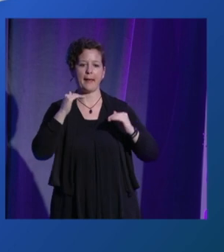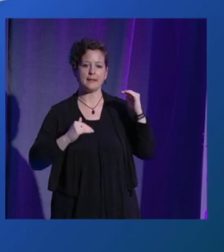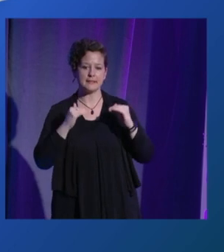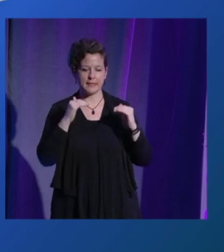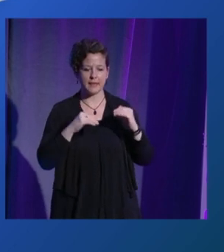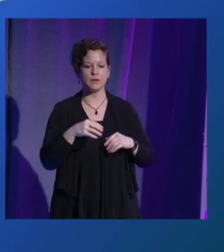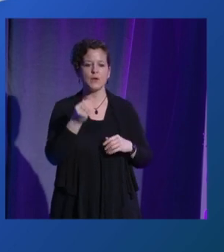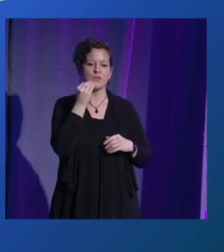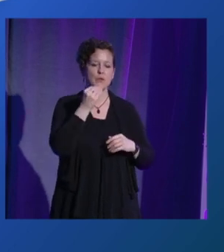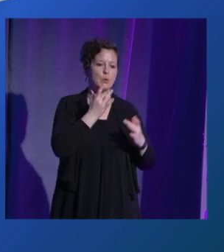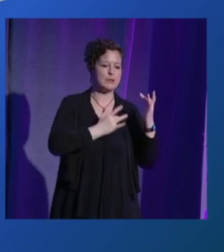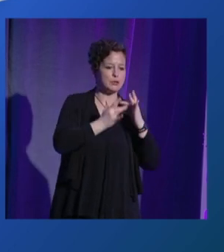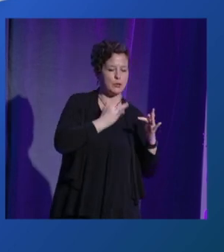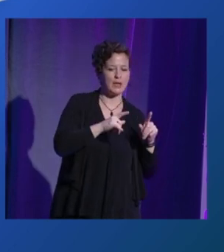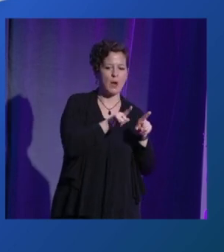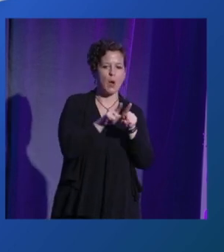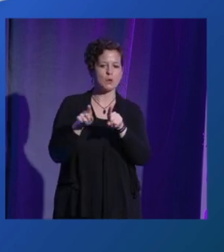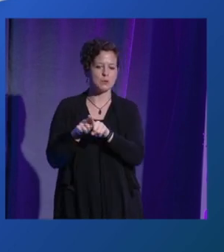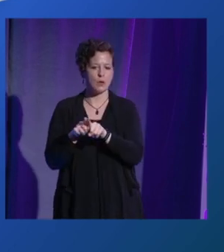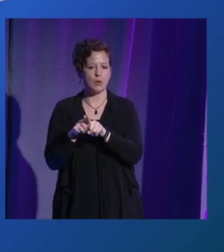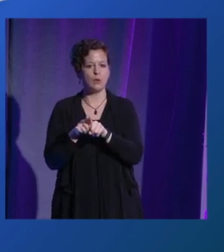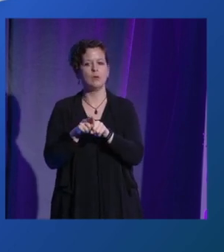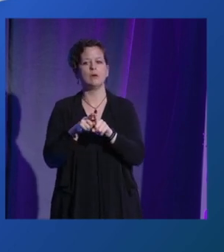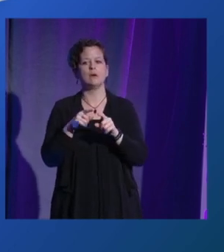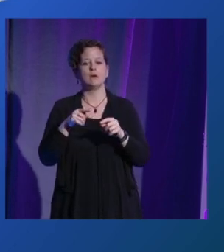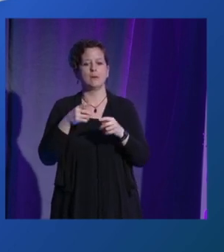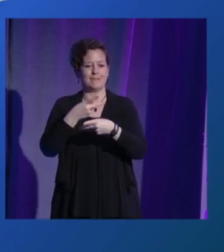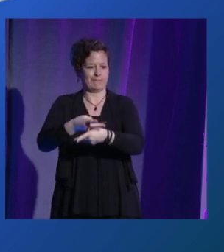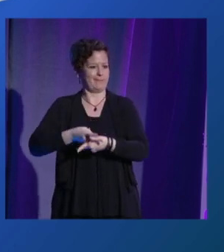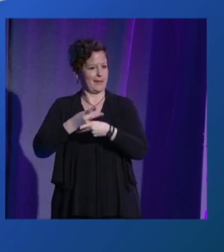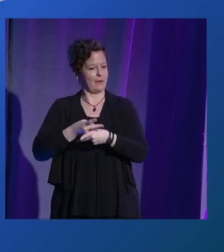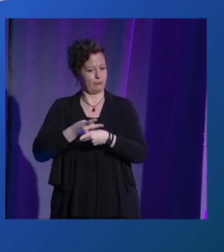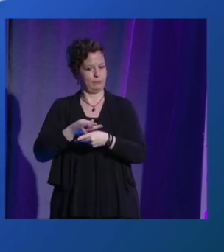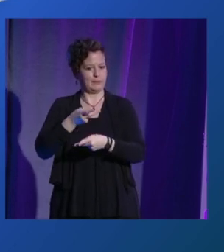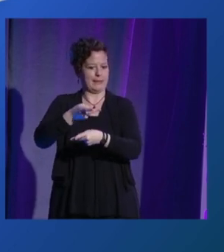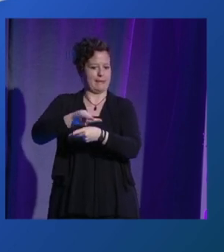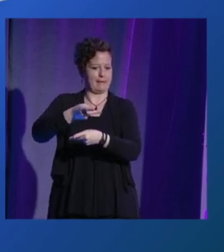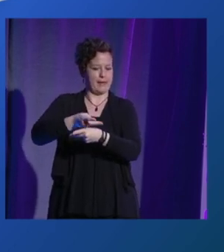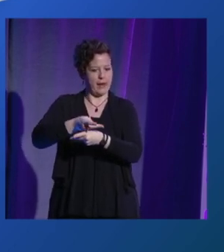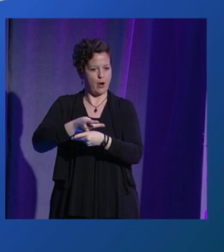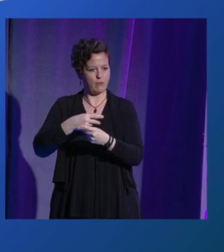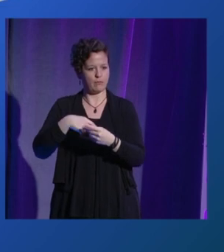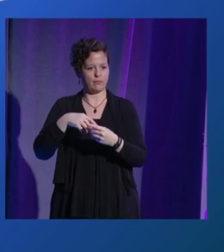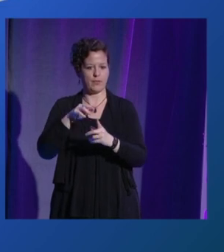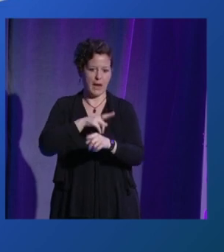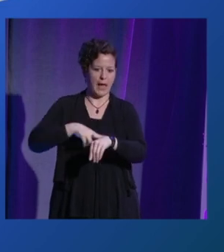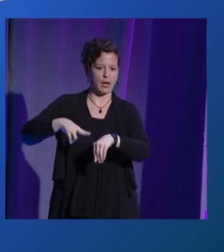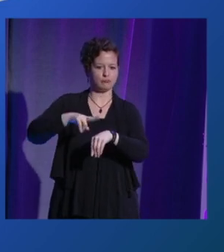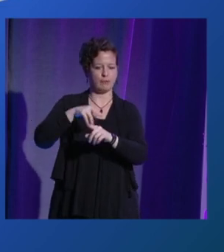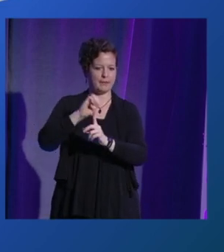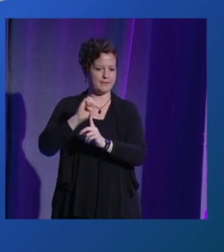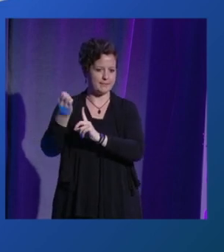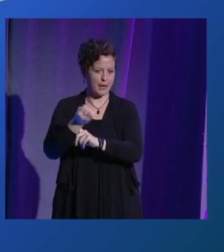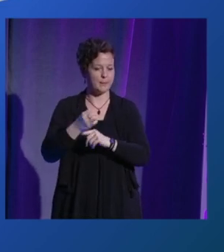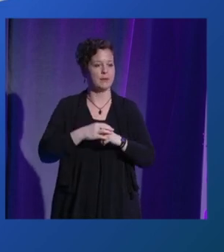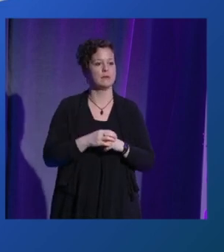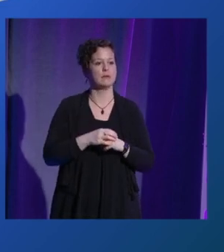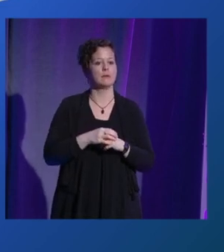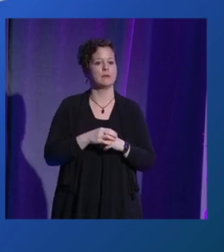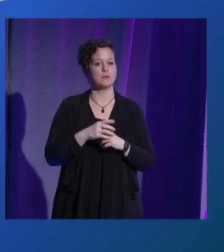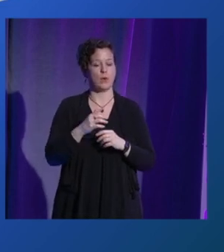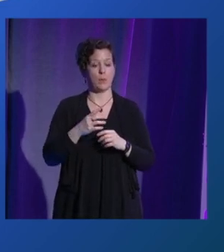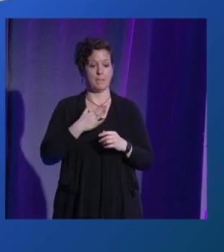insecurity with mitigating harmful impacts on the natural environment which I think what I'm hearing everybody here saying is that the more precise we can